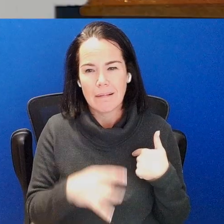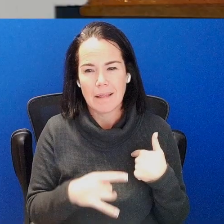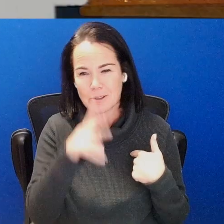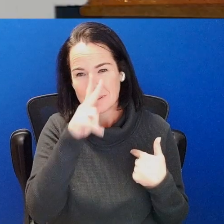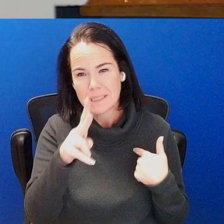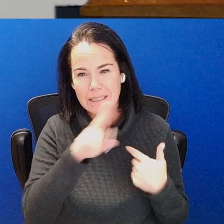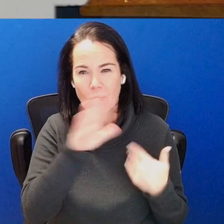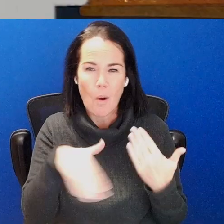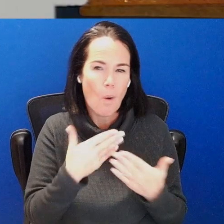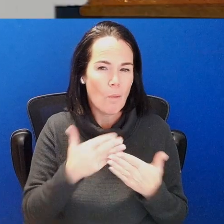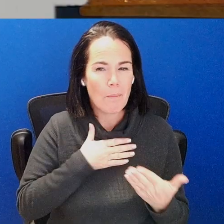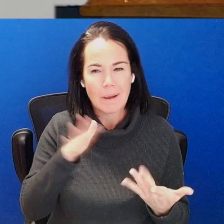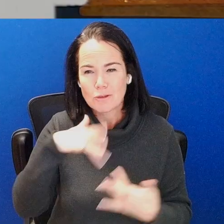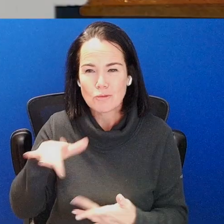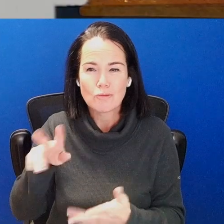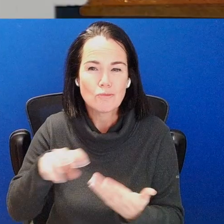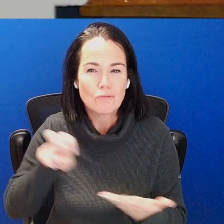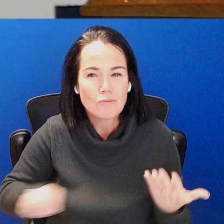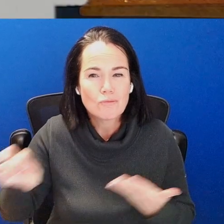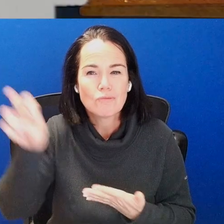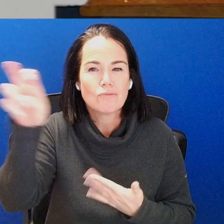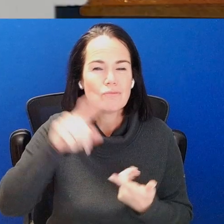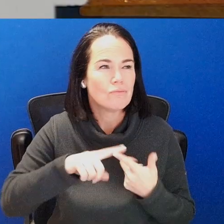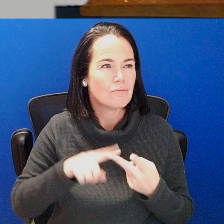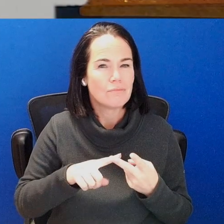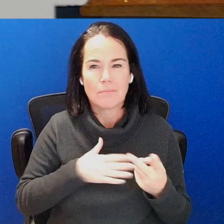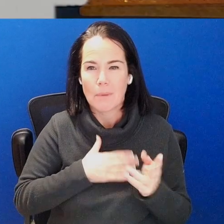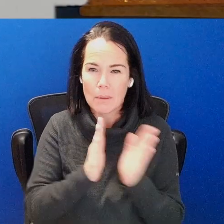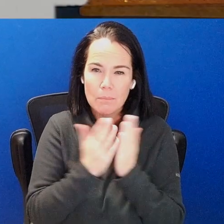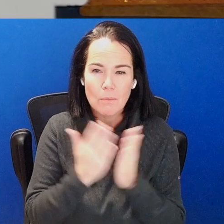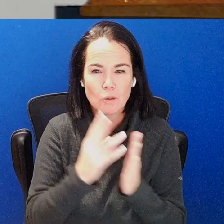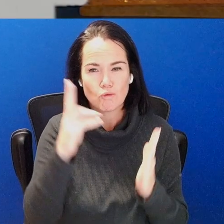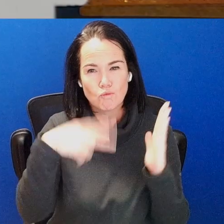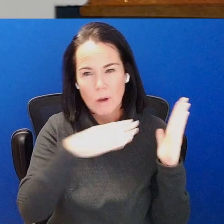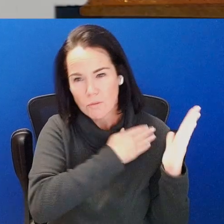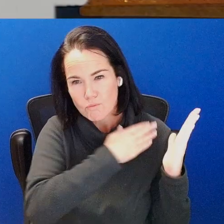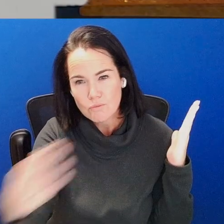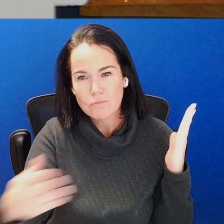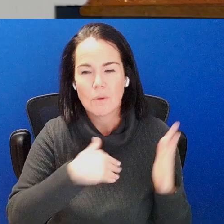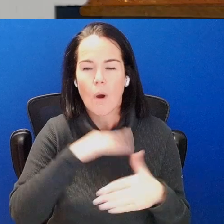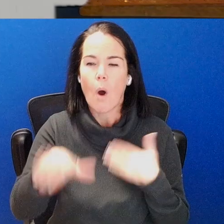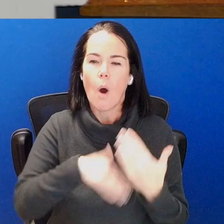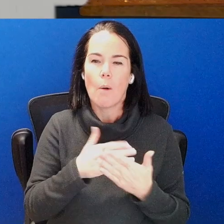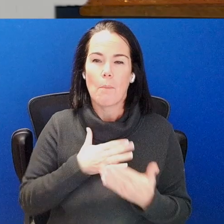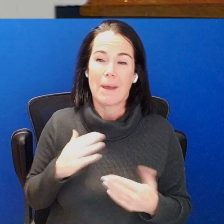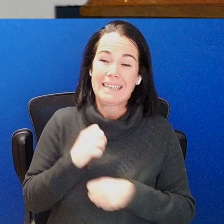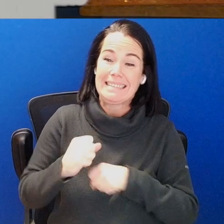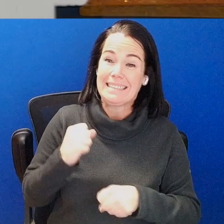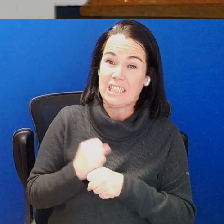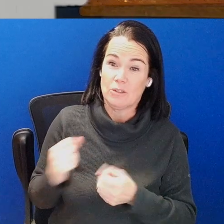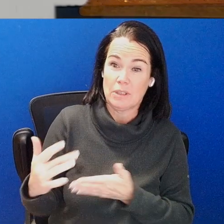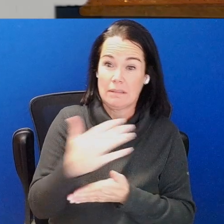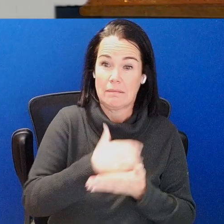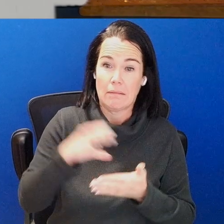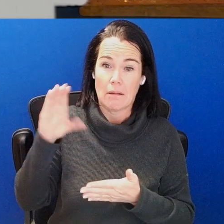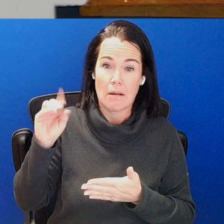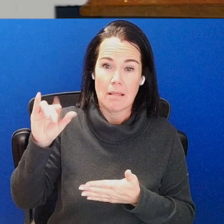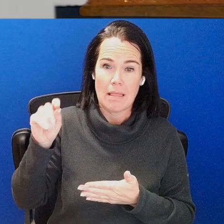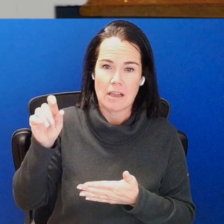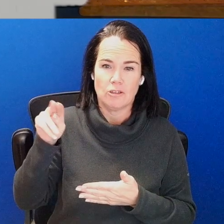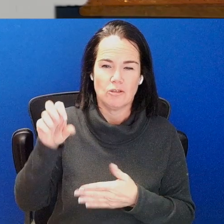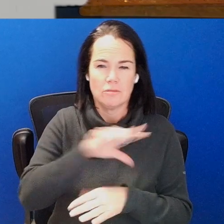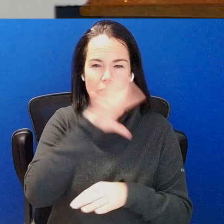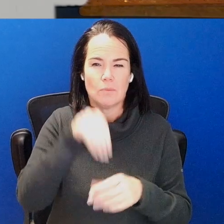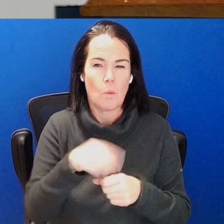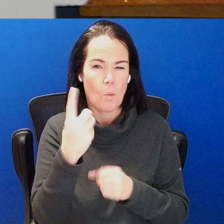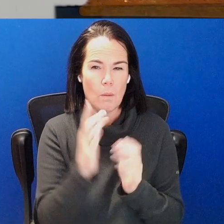and I like to see all of my travels and all the books that I've read and just all of my yearly collections in one place.